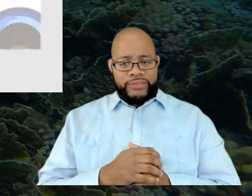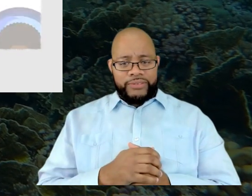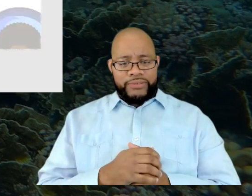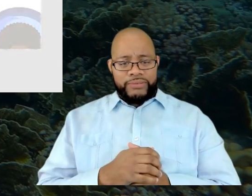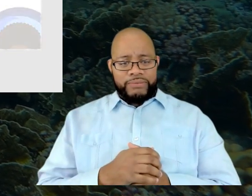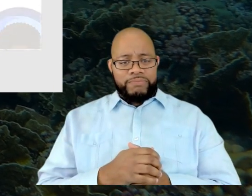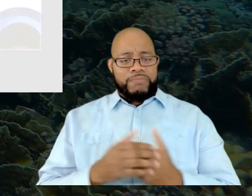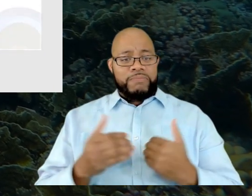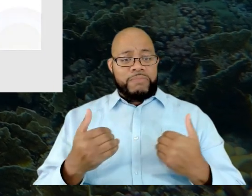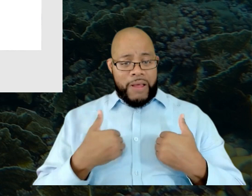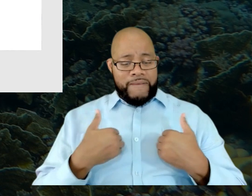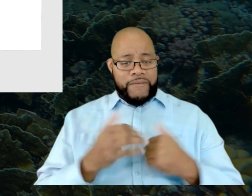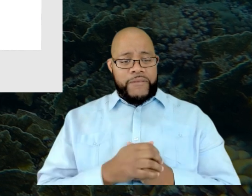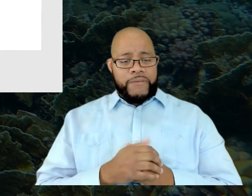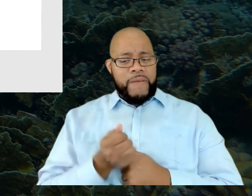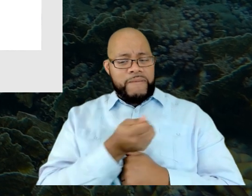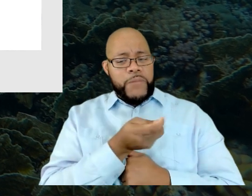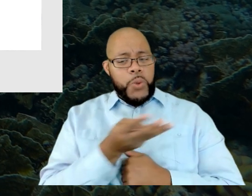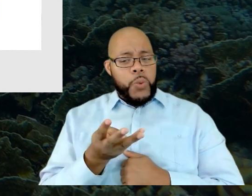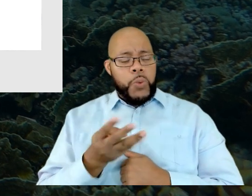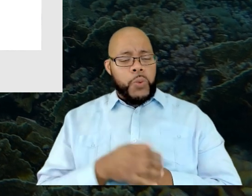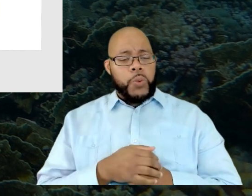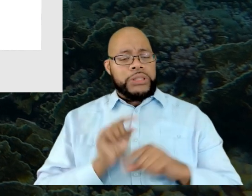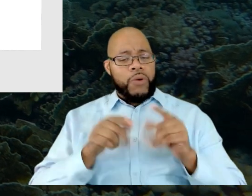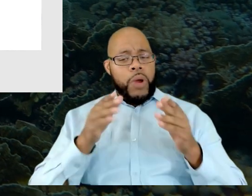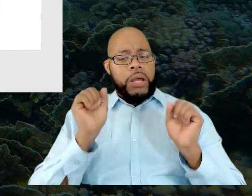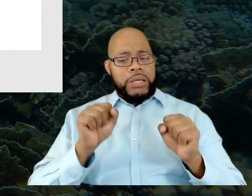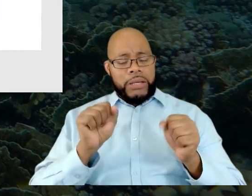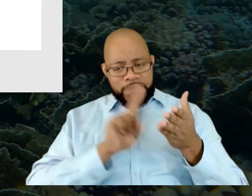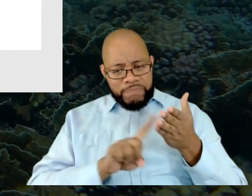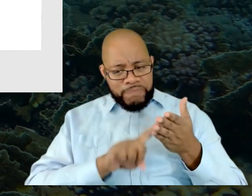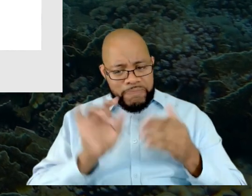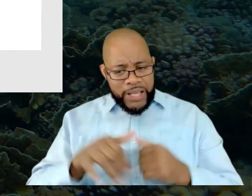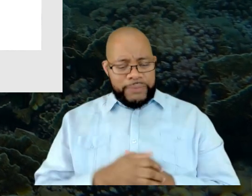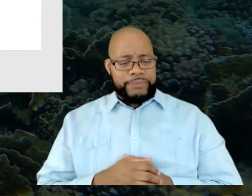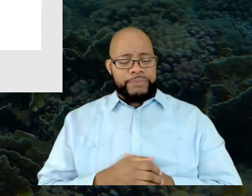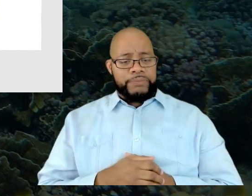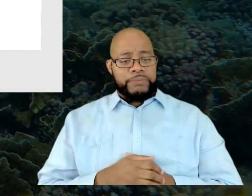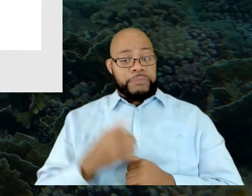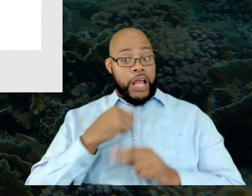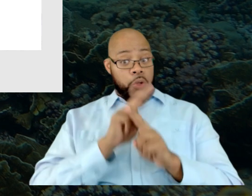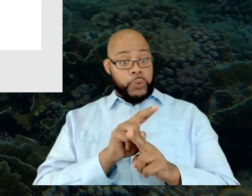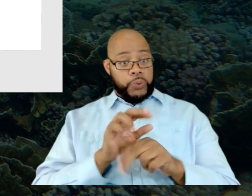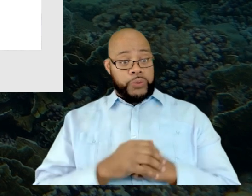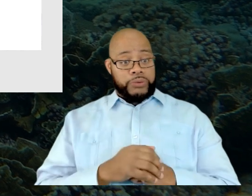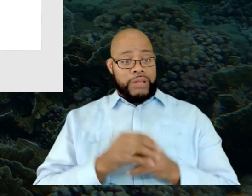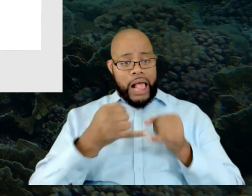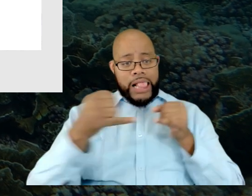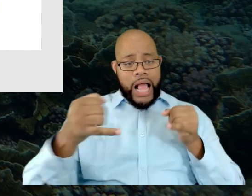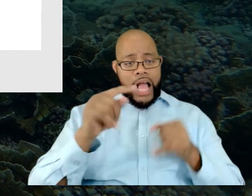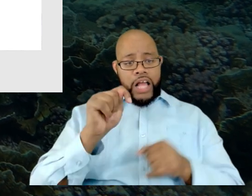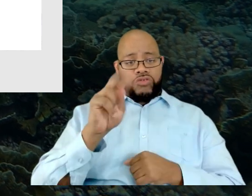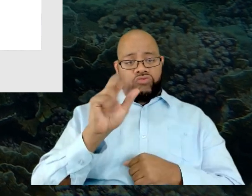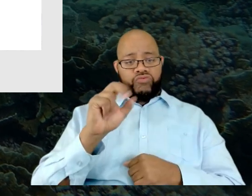There are a few ways in which we can do this. So I used the line